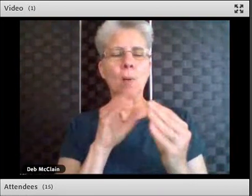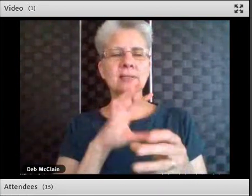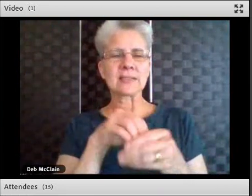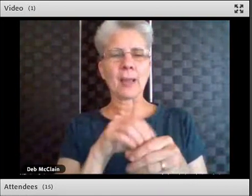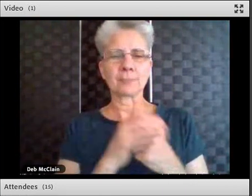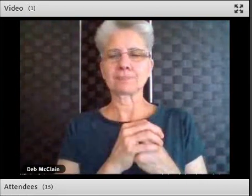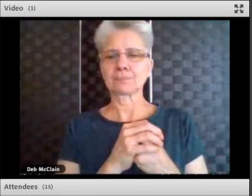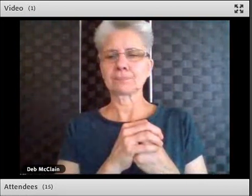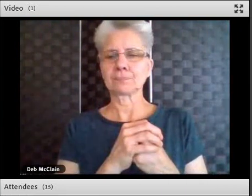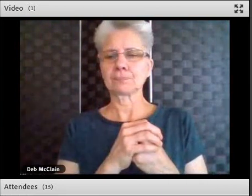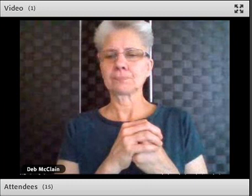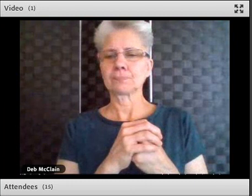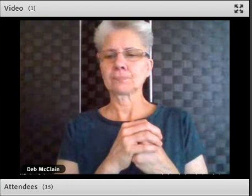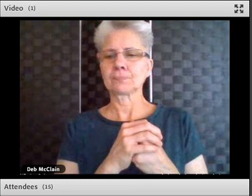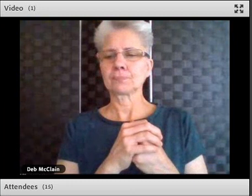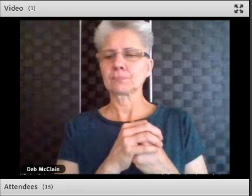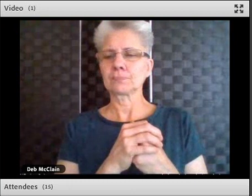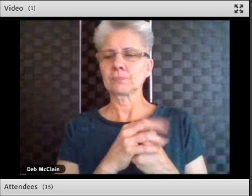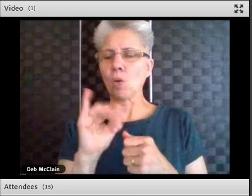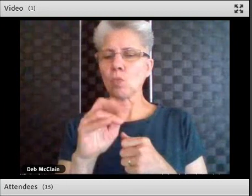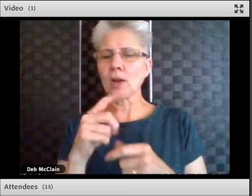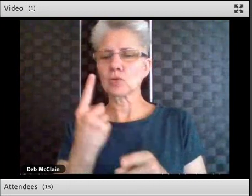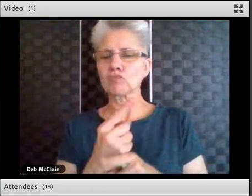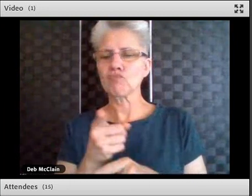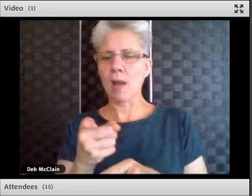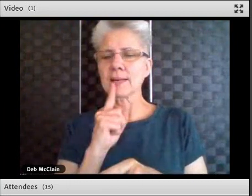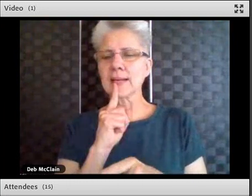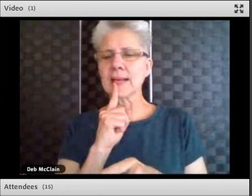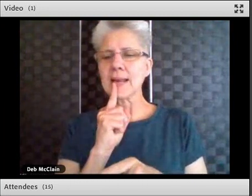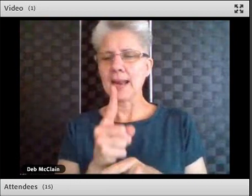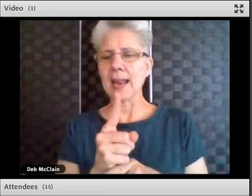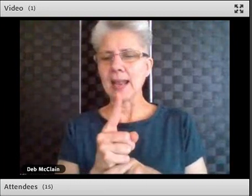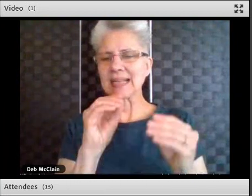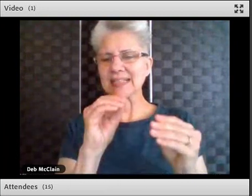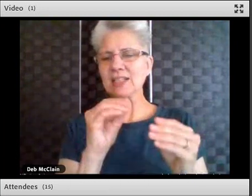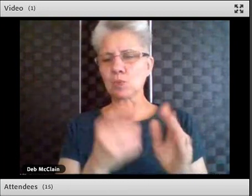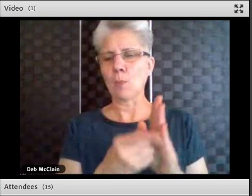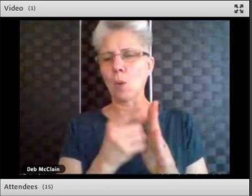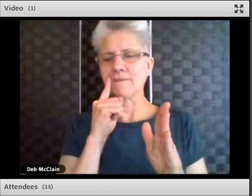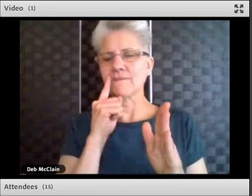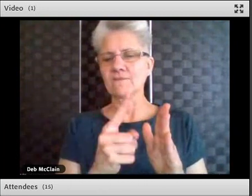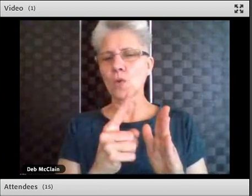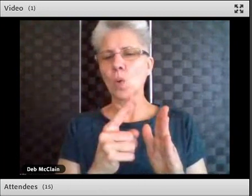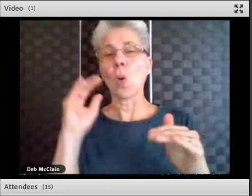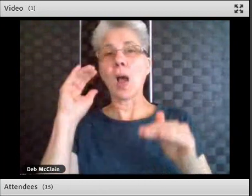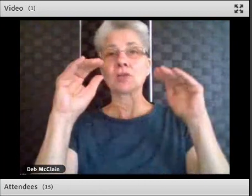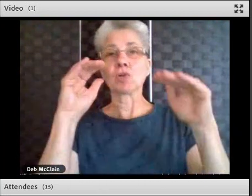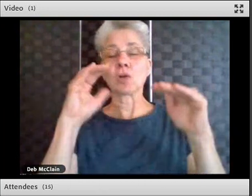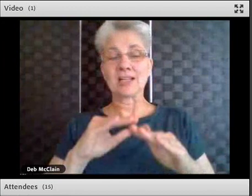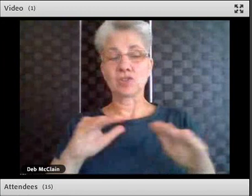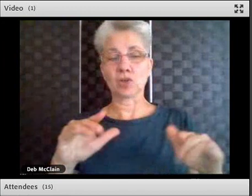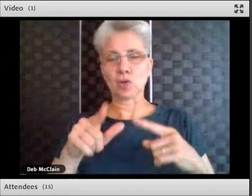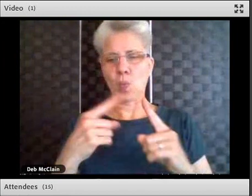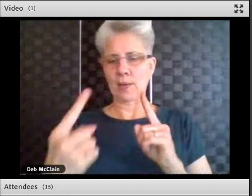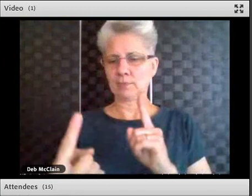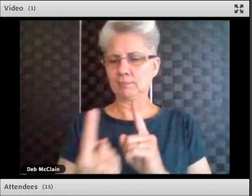participate. And Ronald, you are exactly right. It is a teachable moment for adults and